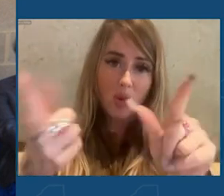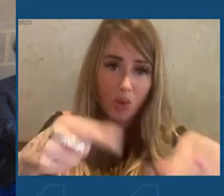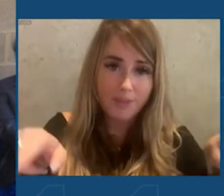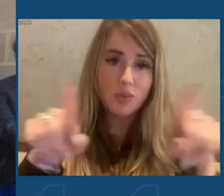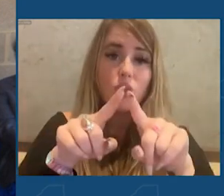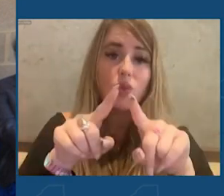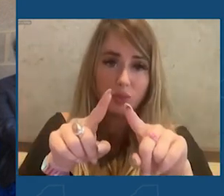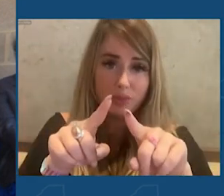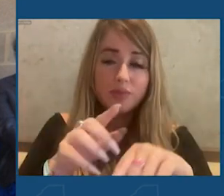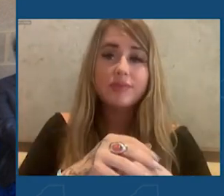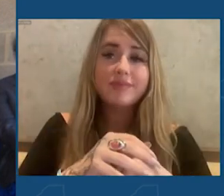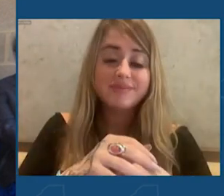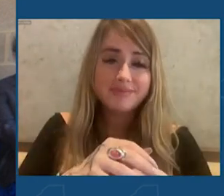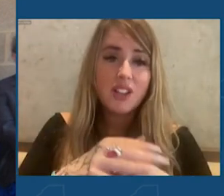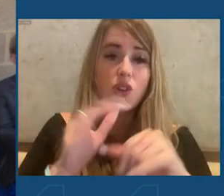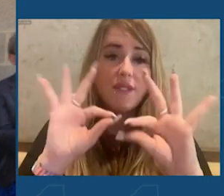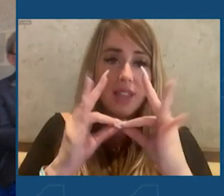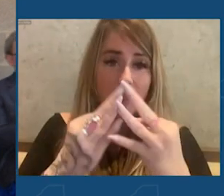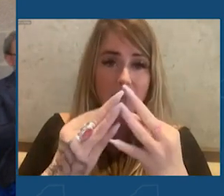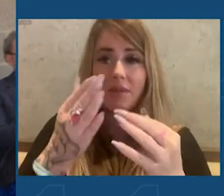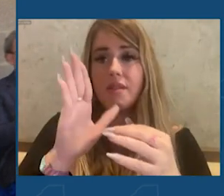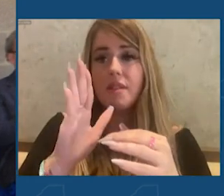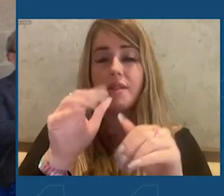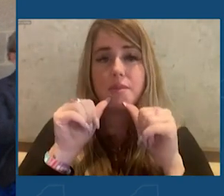families, and may God bless America. Thank you.